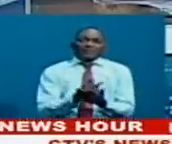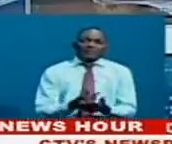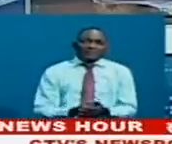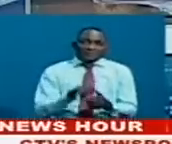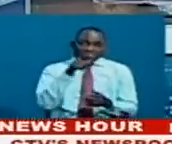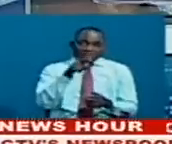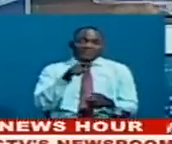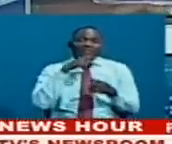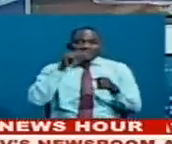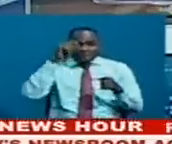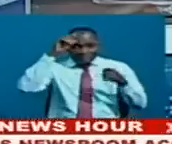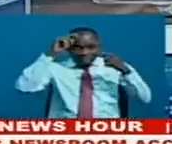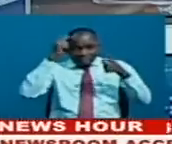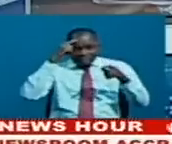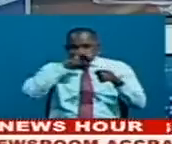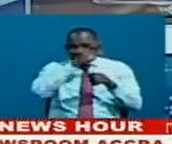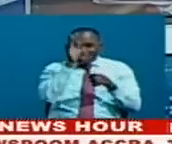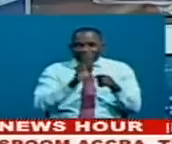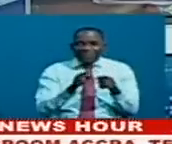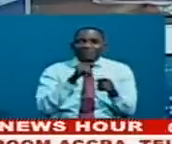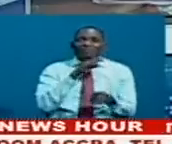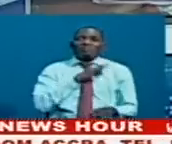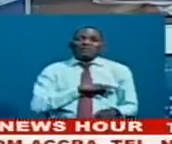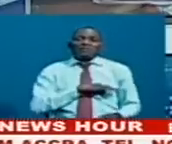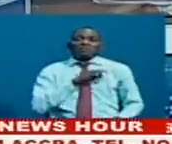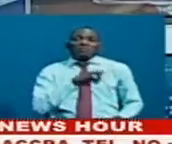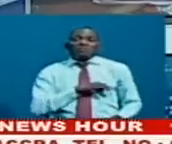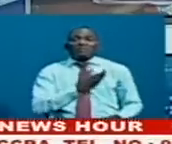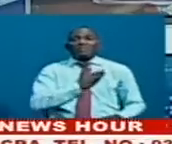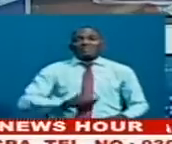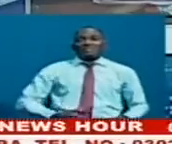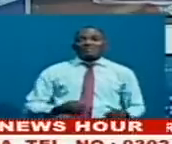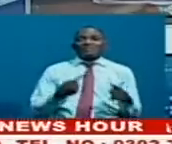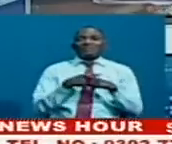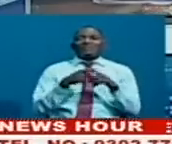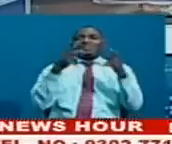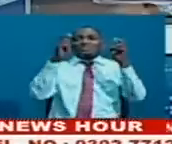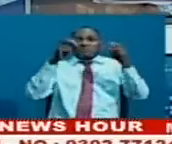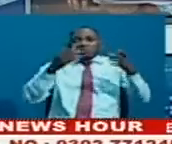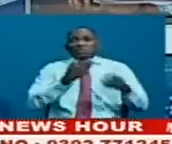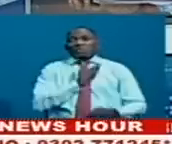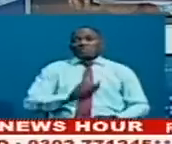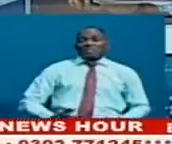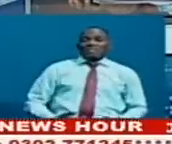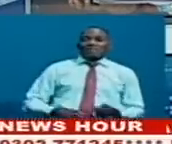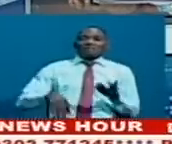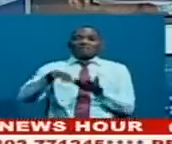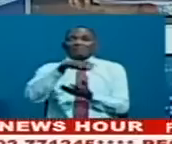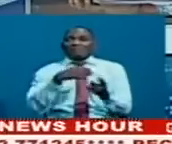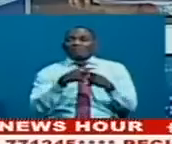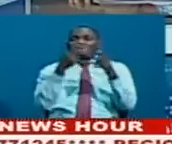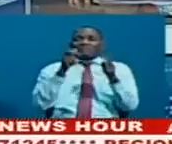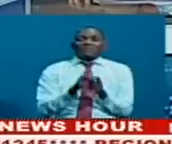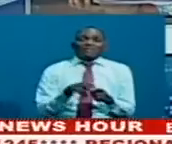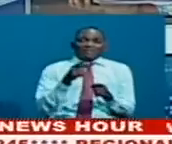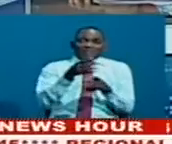He said his government will not in any way benefit from chieftaincy disputes or chieftaincy-related conflicts.